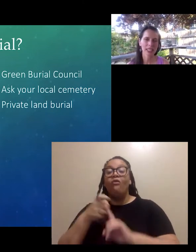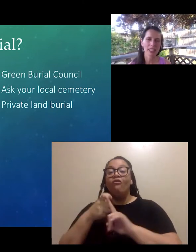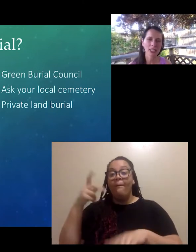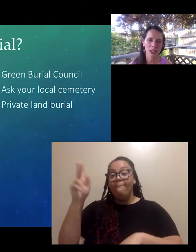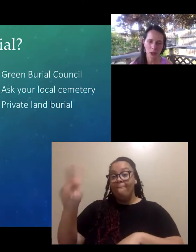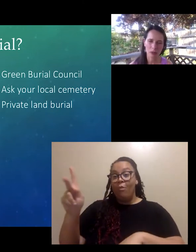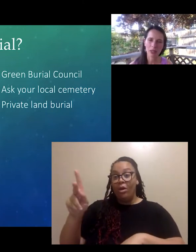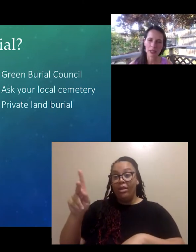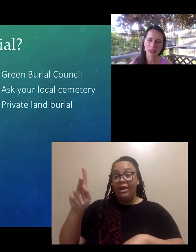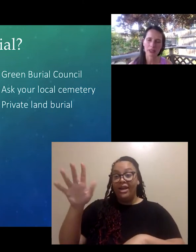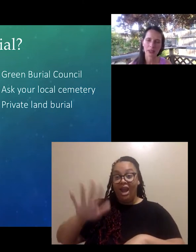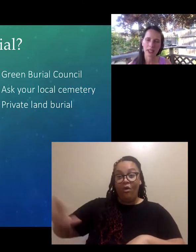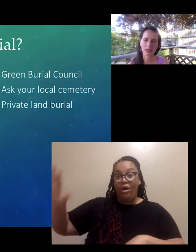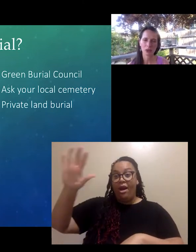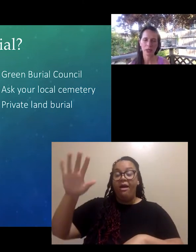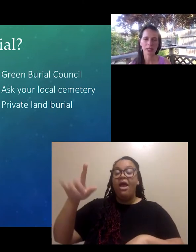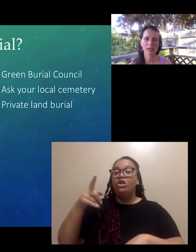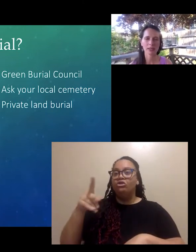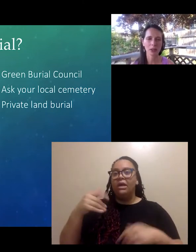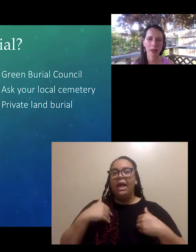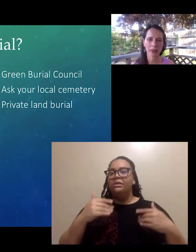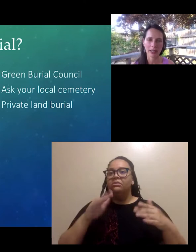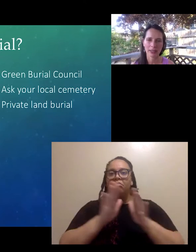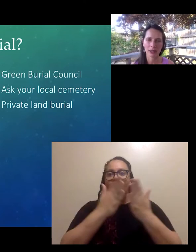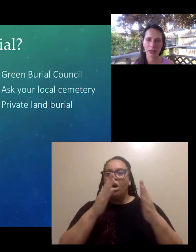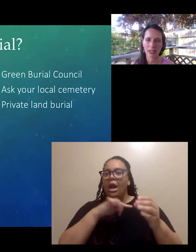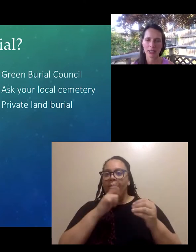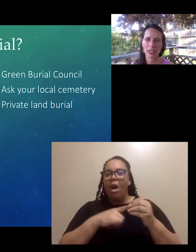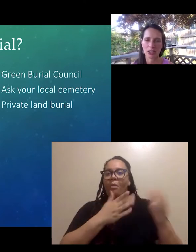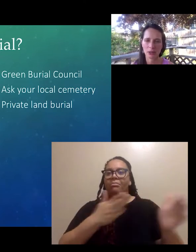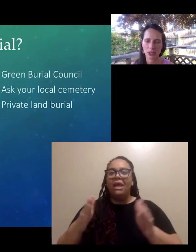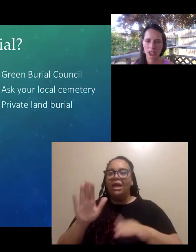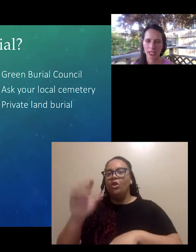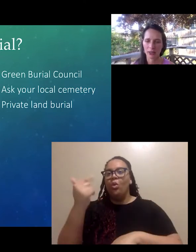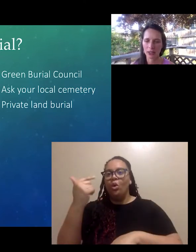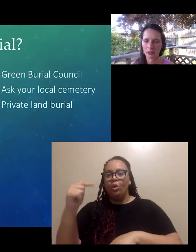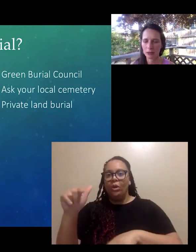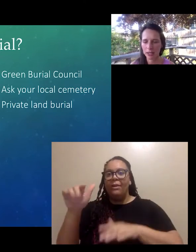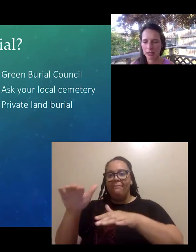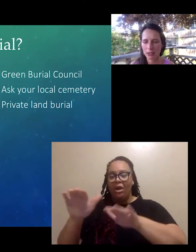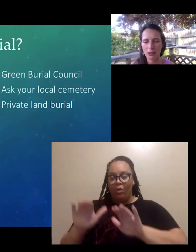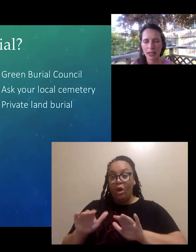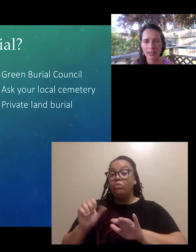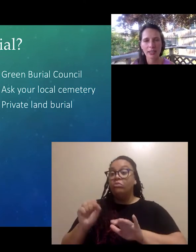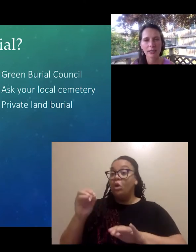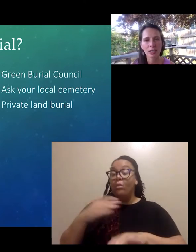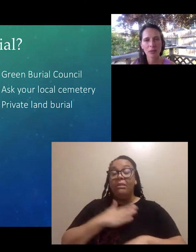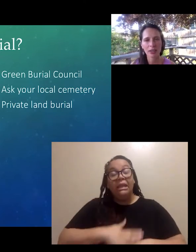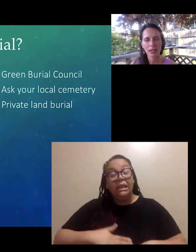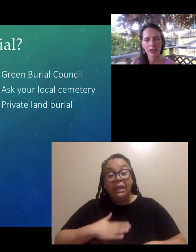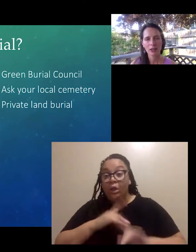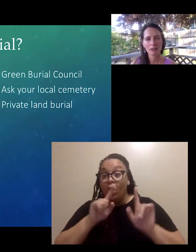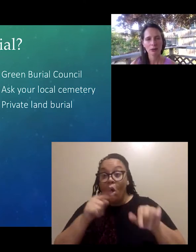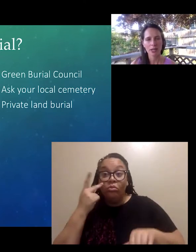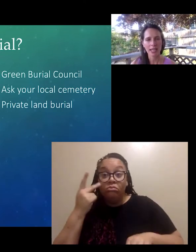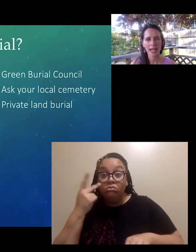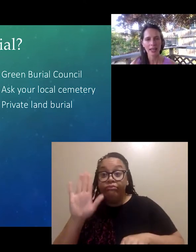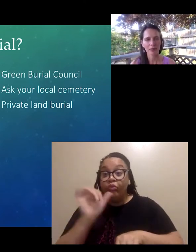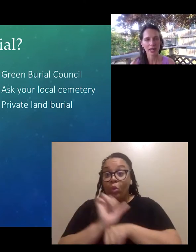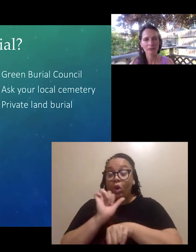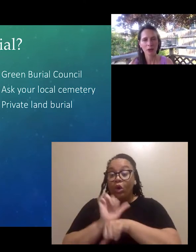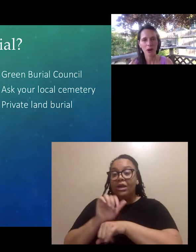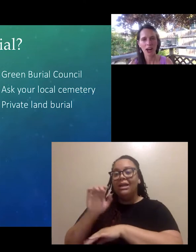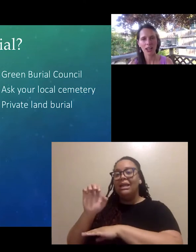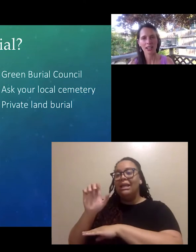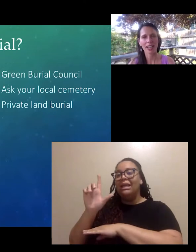on planning your green burial and ways to go about that. So I encourage you to check out her work too. That's Elizabeth Fournier,